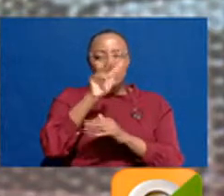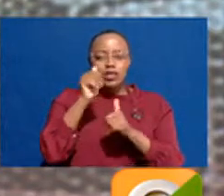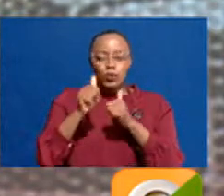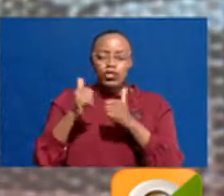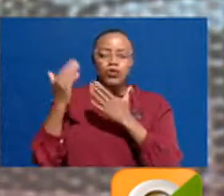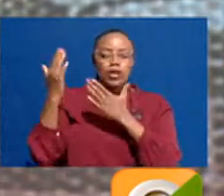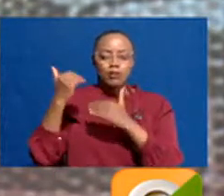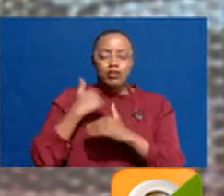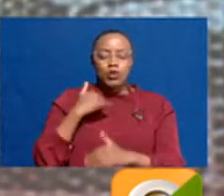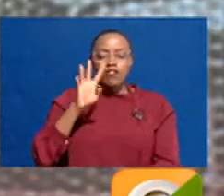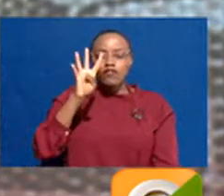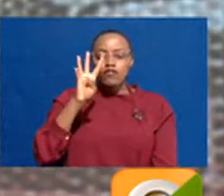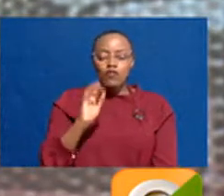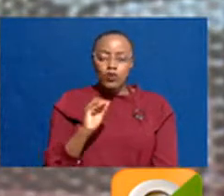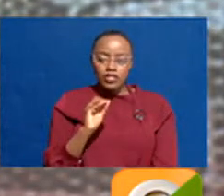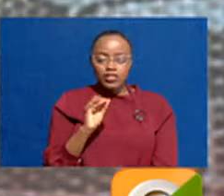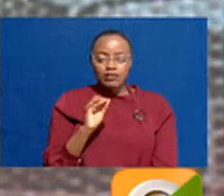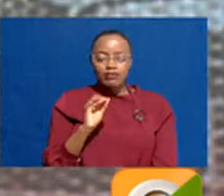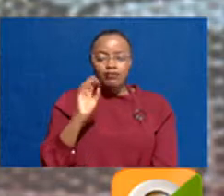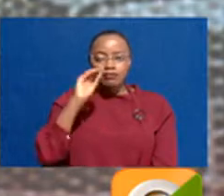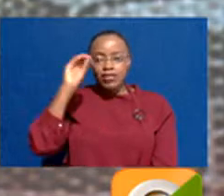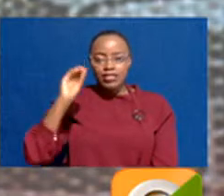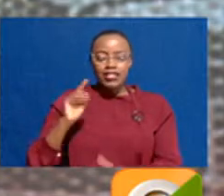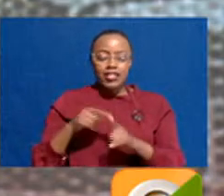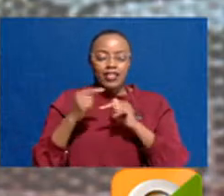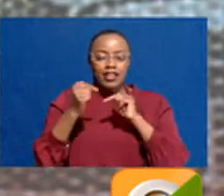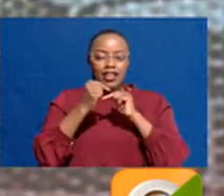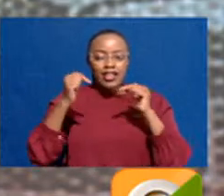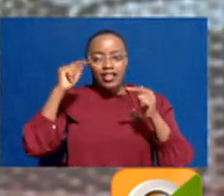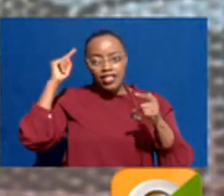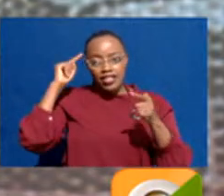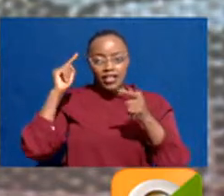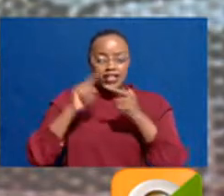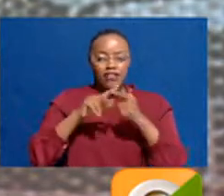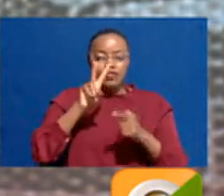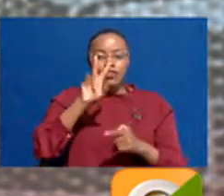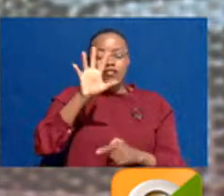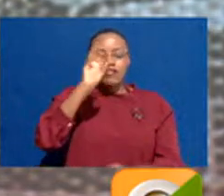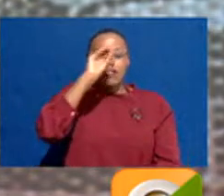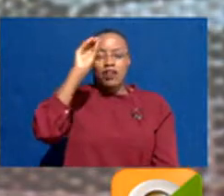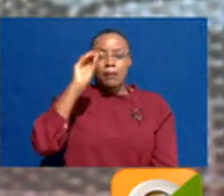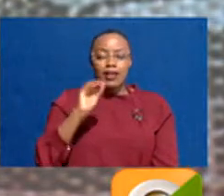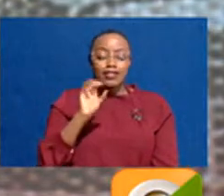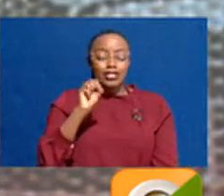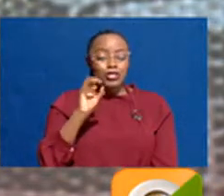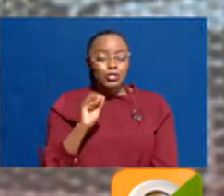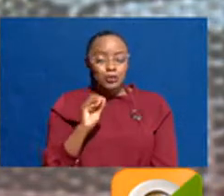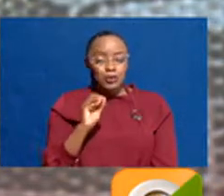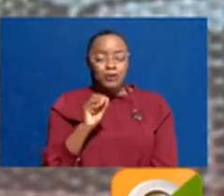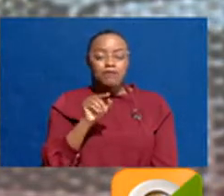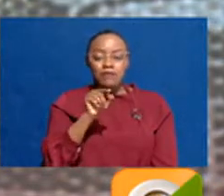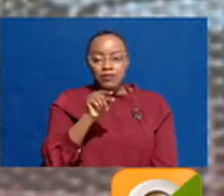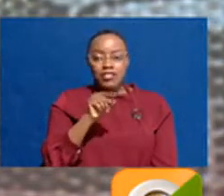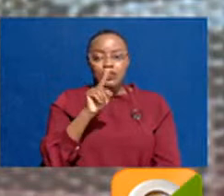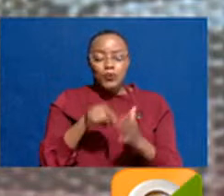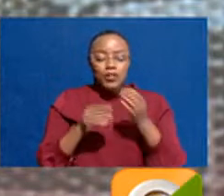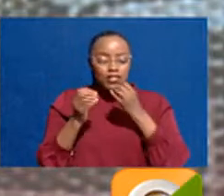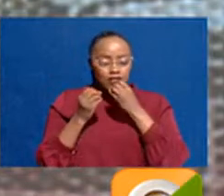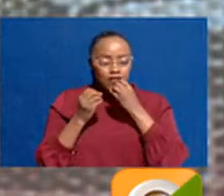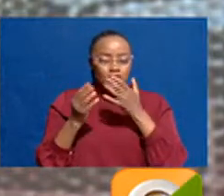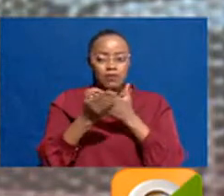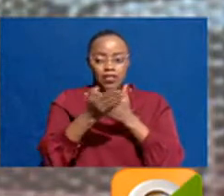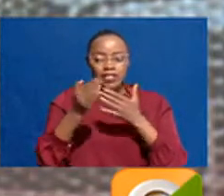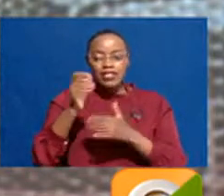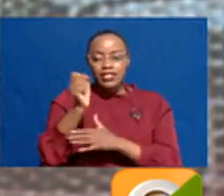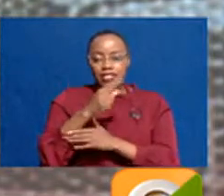to 40%, against the target of 35%. Mm-hmm. So what informs that